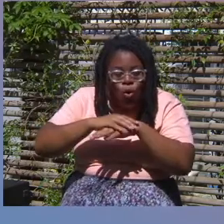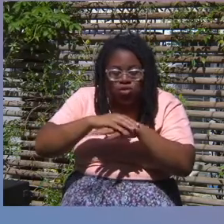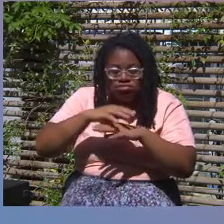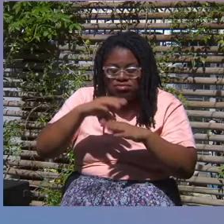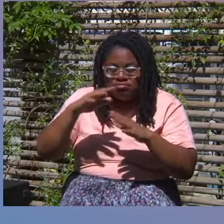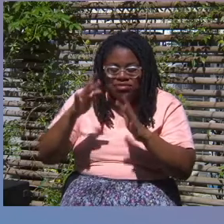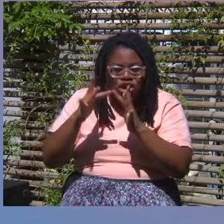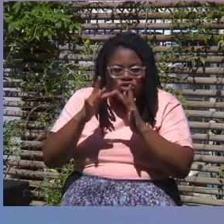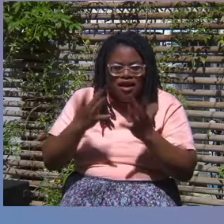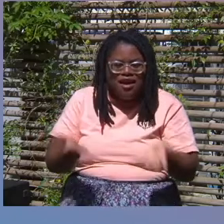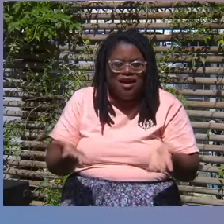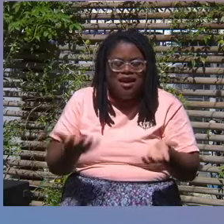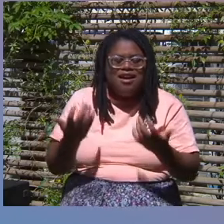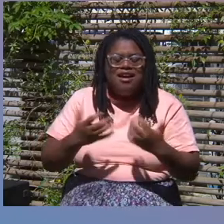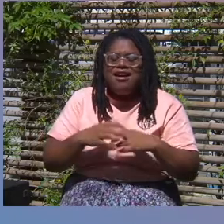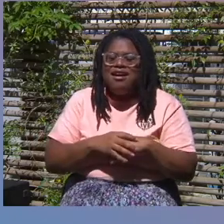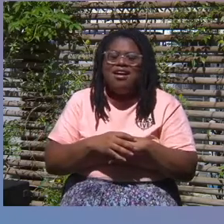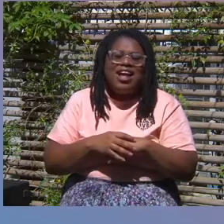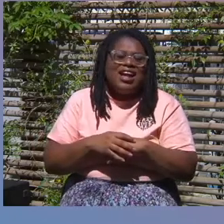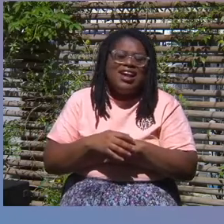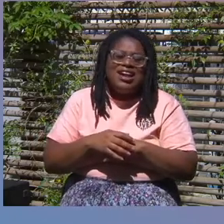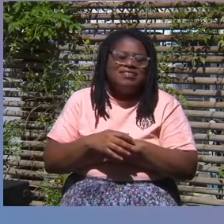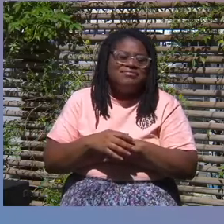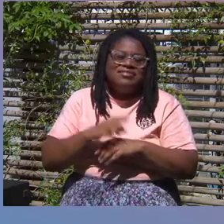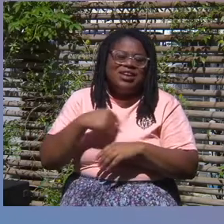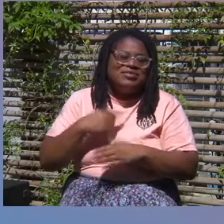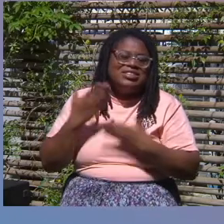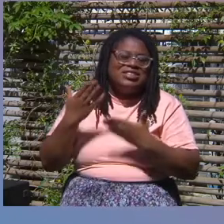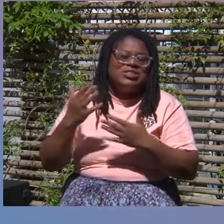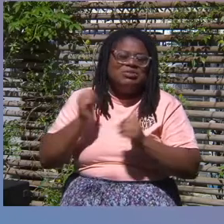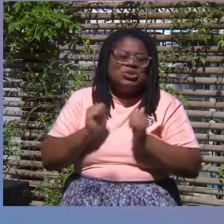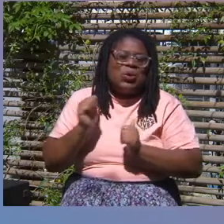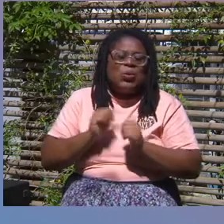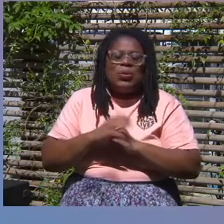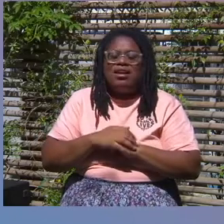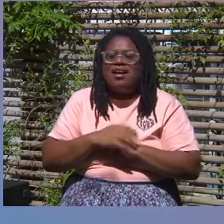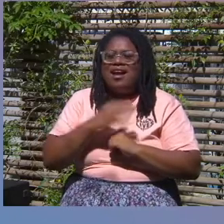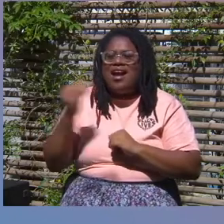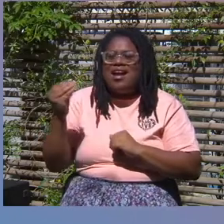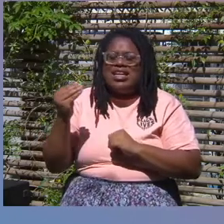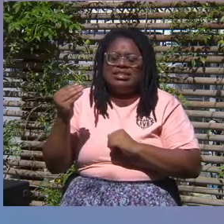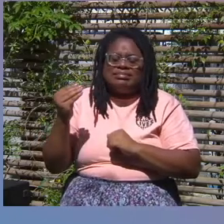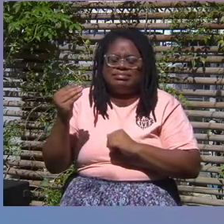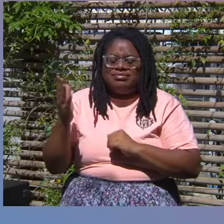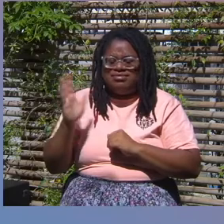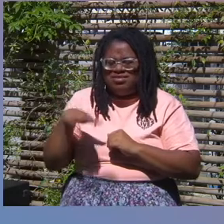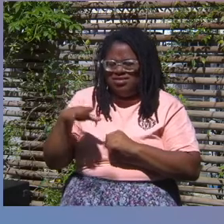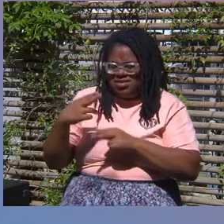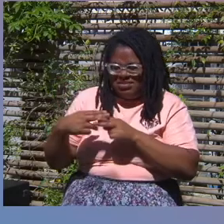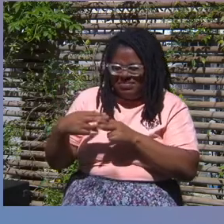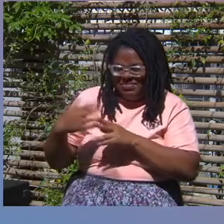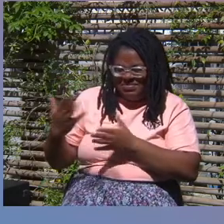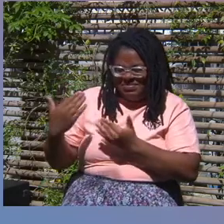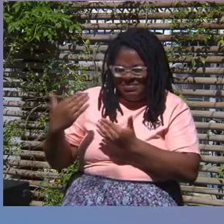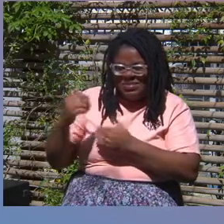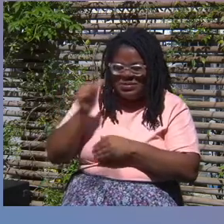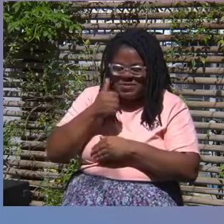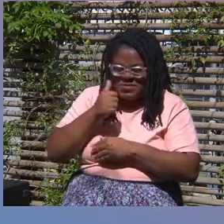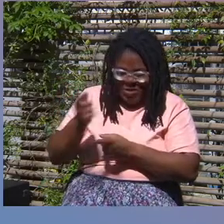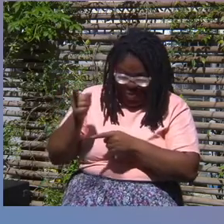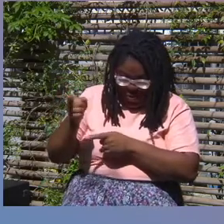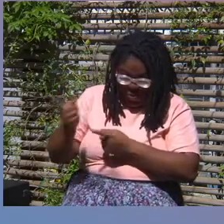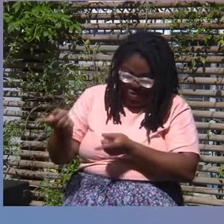internet. Yeah. Yep. And I was there to do a show, and I was going, I said, what's your name, baby? Okay, you coming tomorrow.